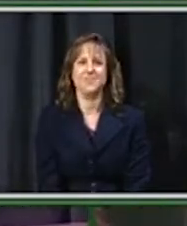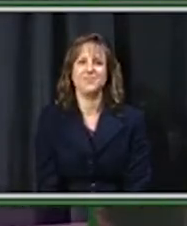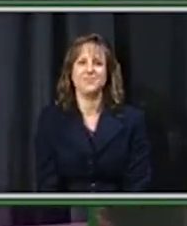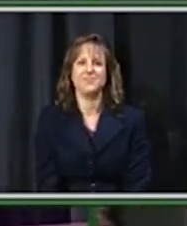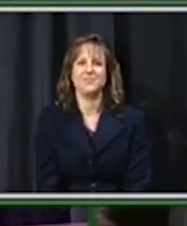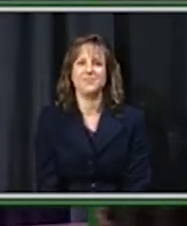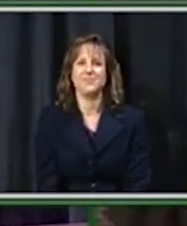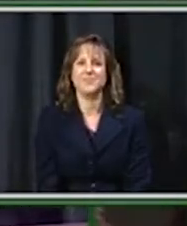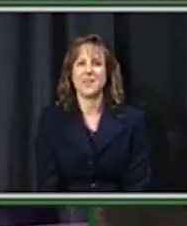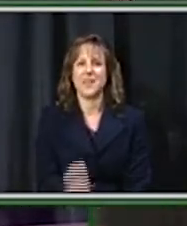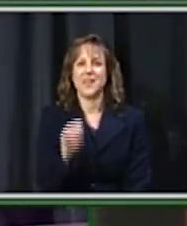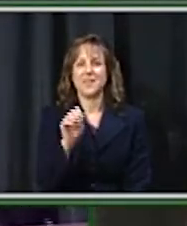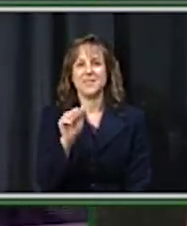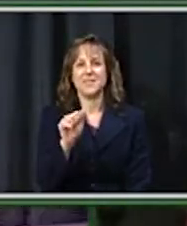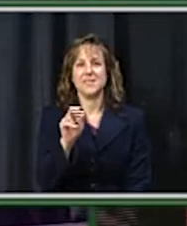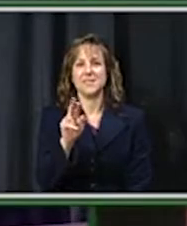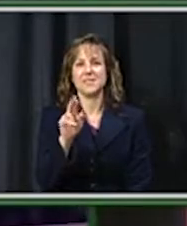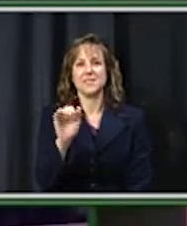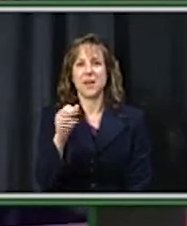Sarah Warren.